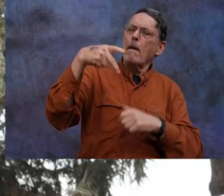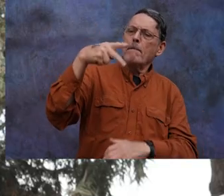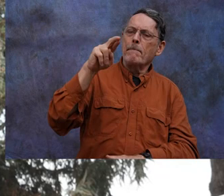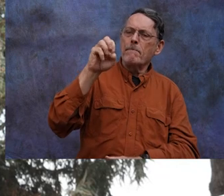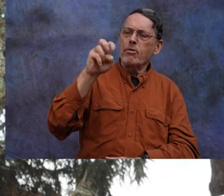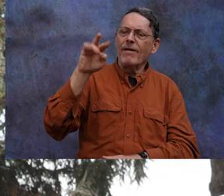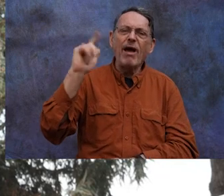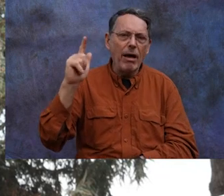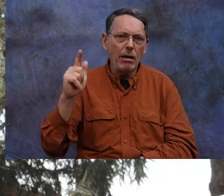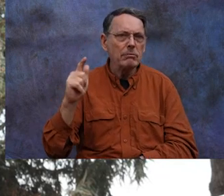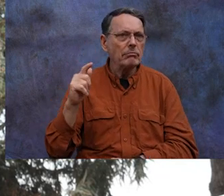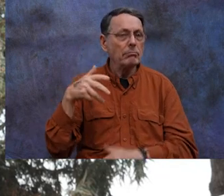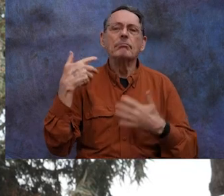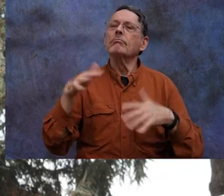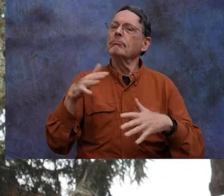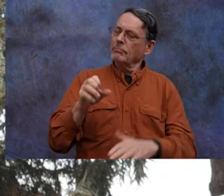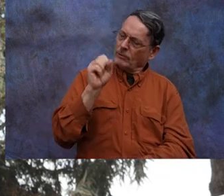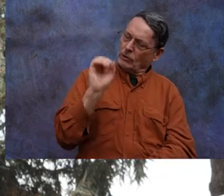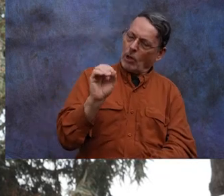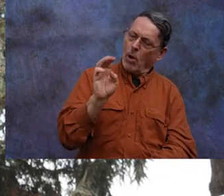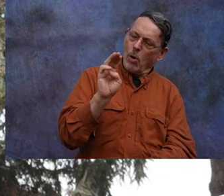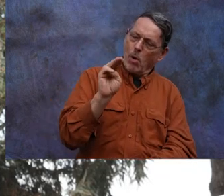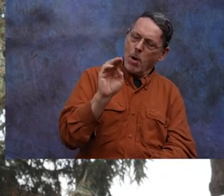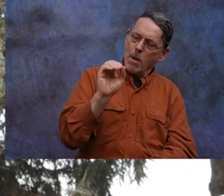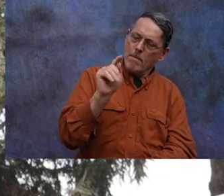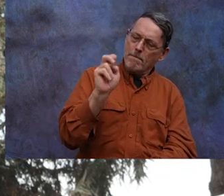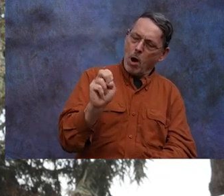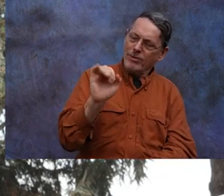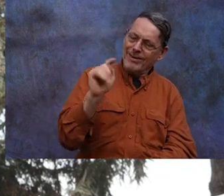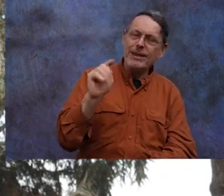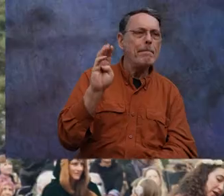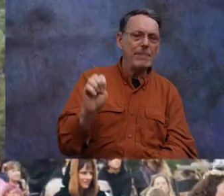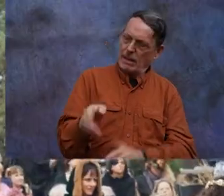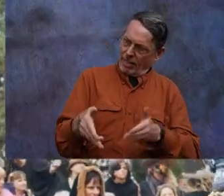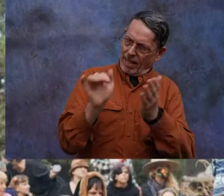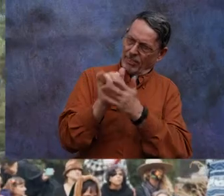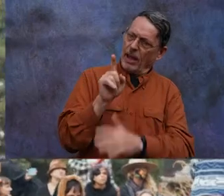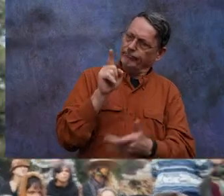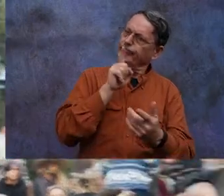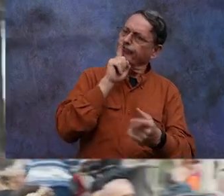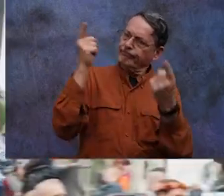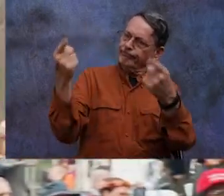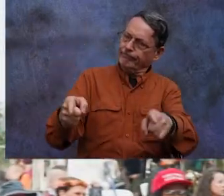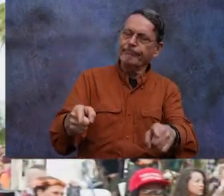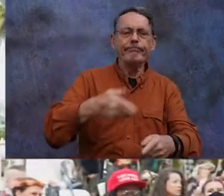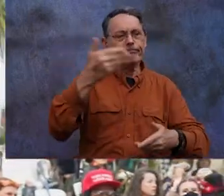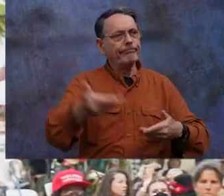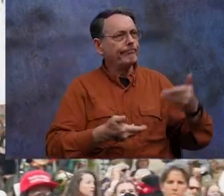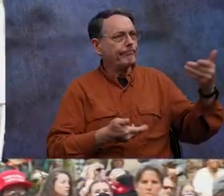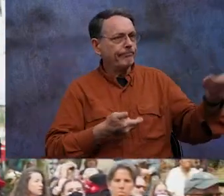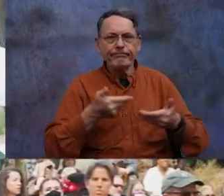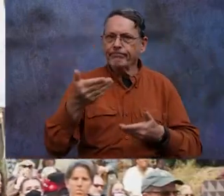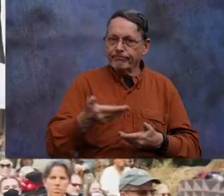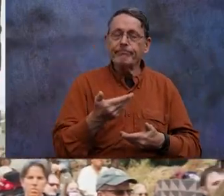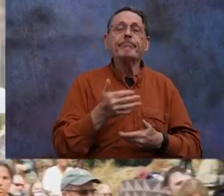prevail. So mote it be. So mote it be. Welcome, welcome. Welcome, welcome. So